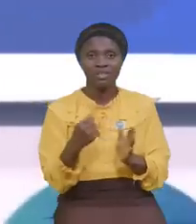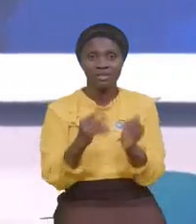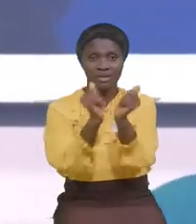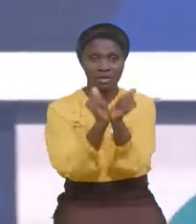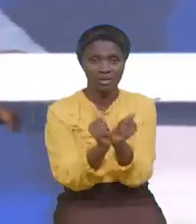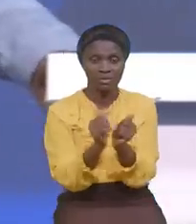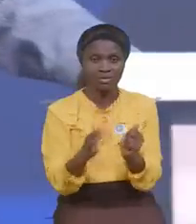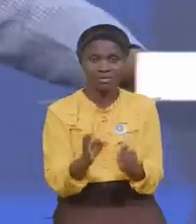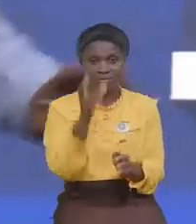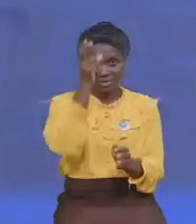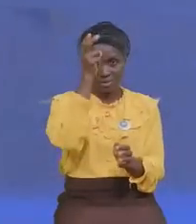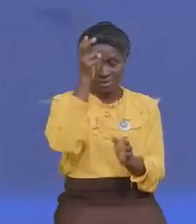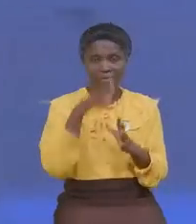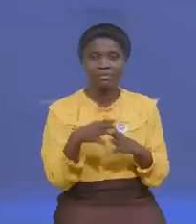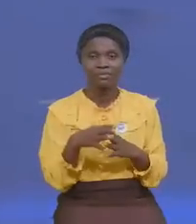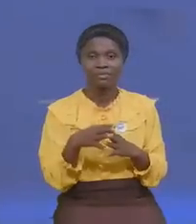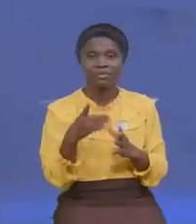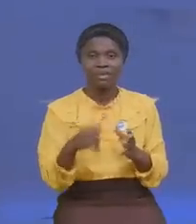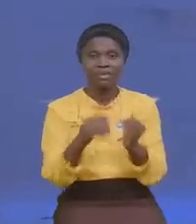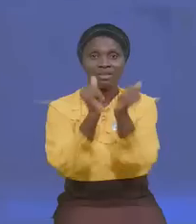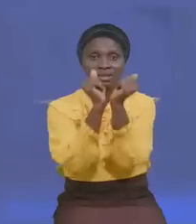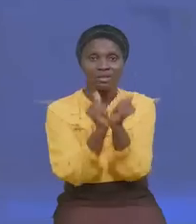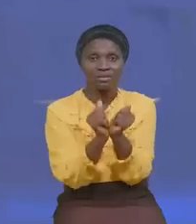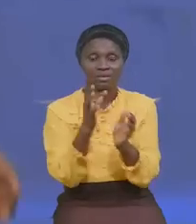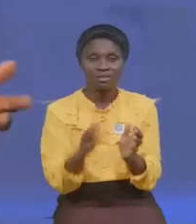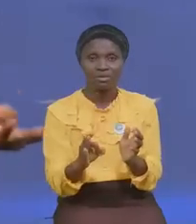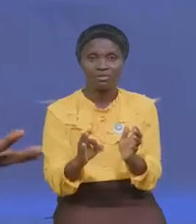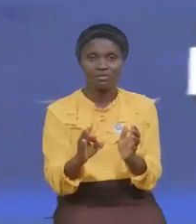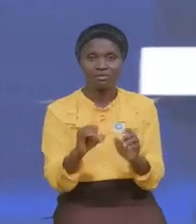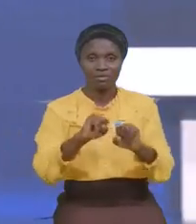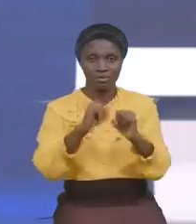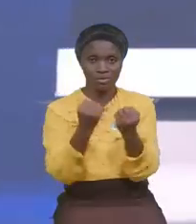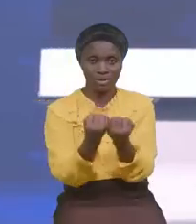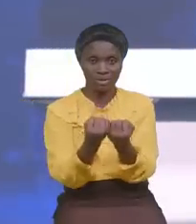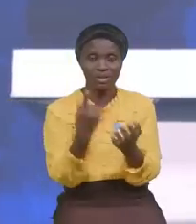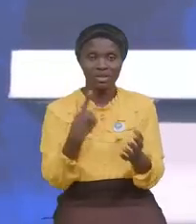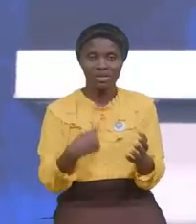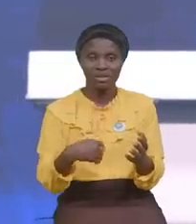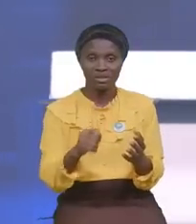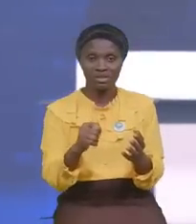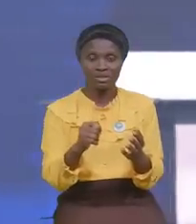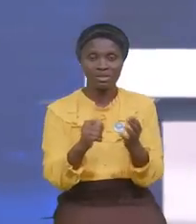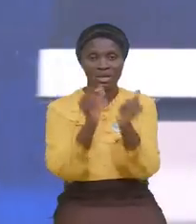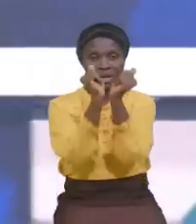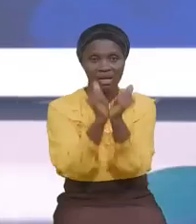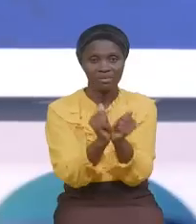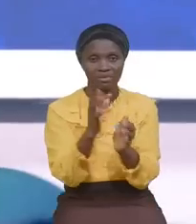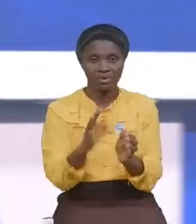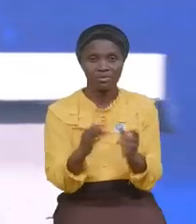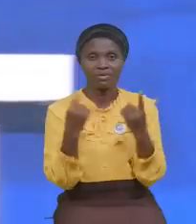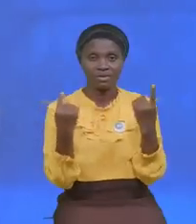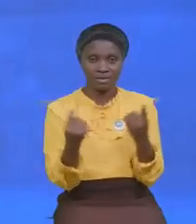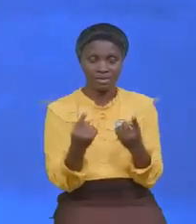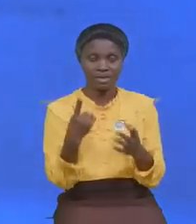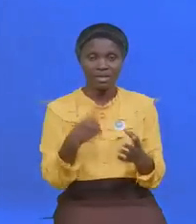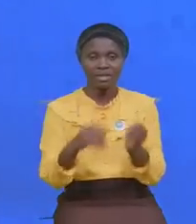Satan, the captives of society, the captive of sin, the